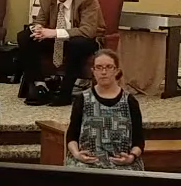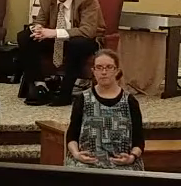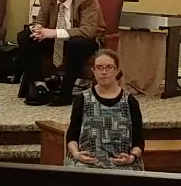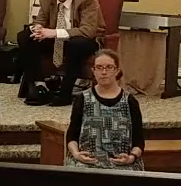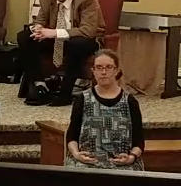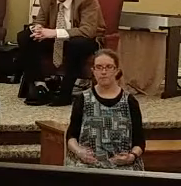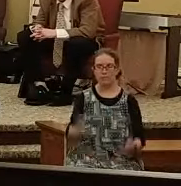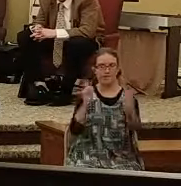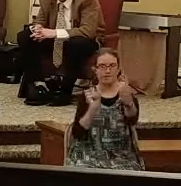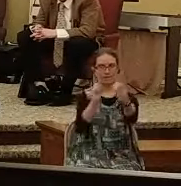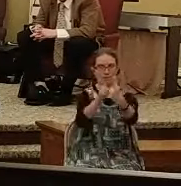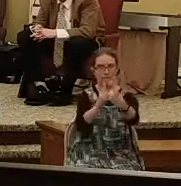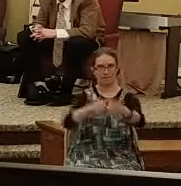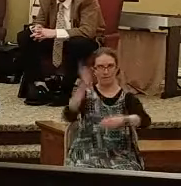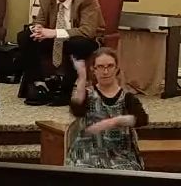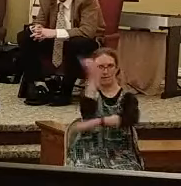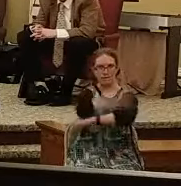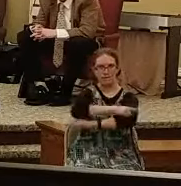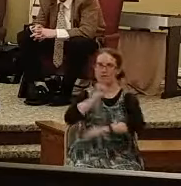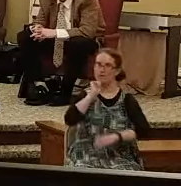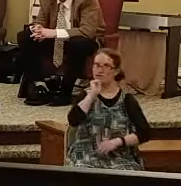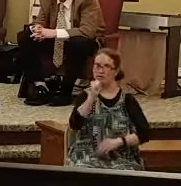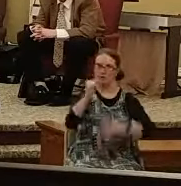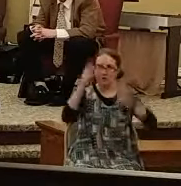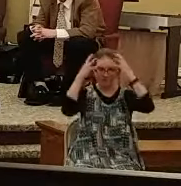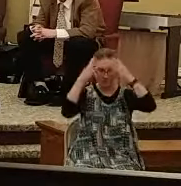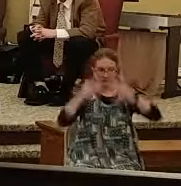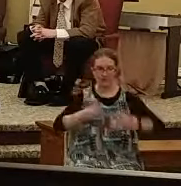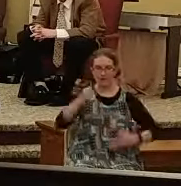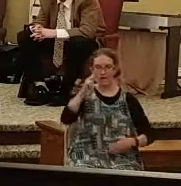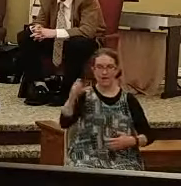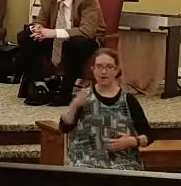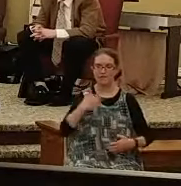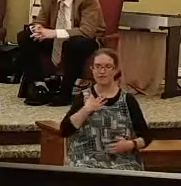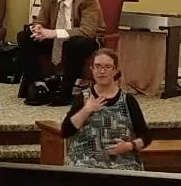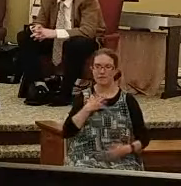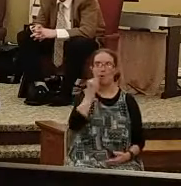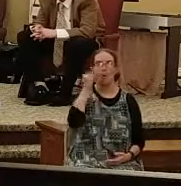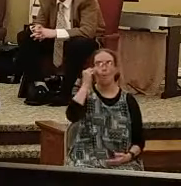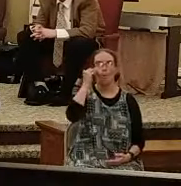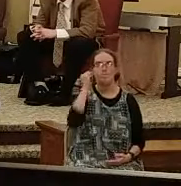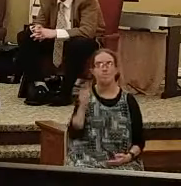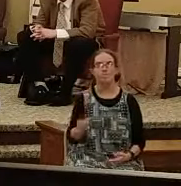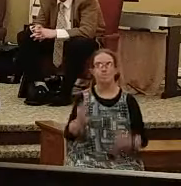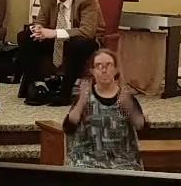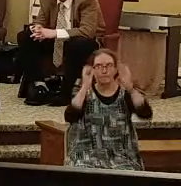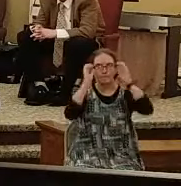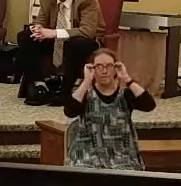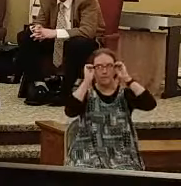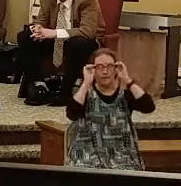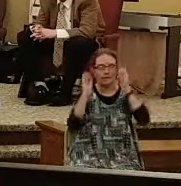When I stand before Him that day, if it's not covered, hell is my gain.